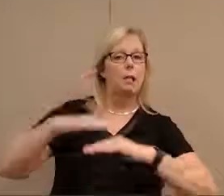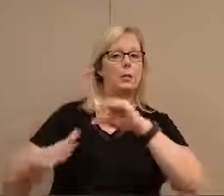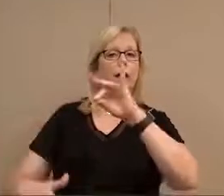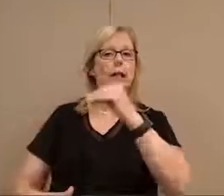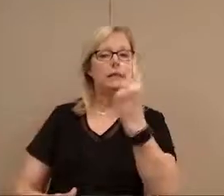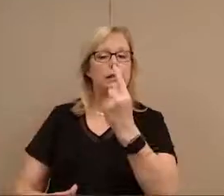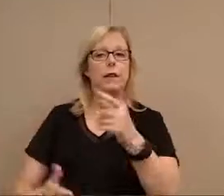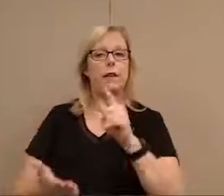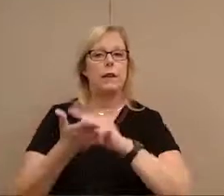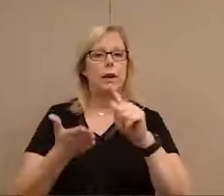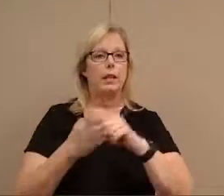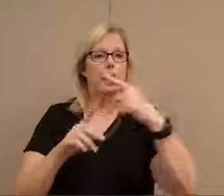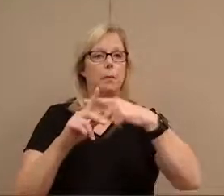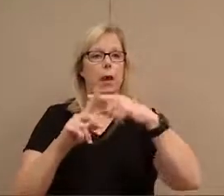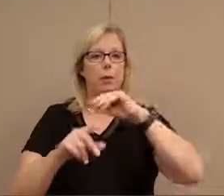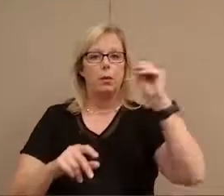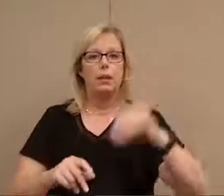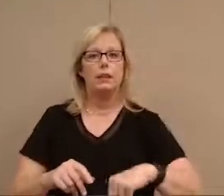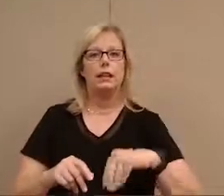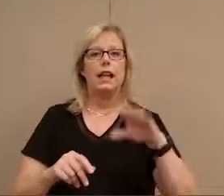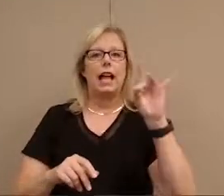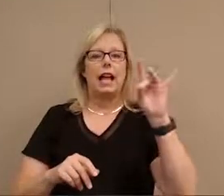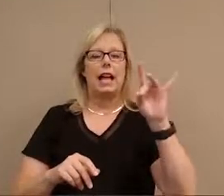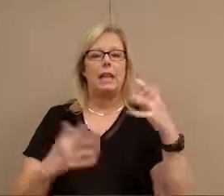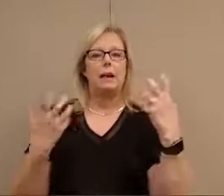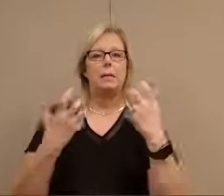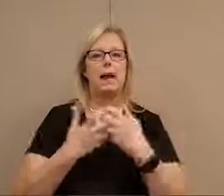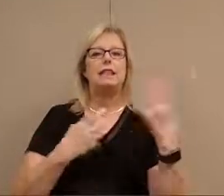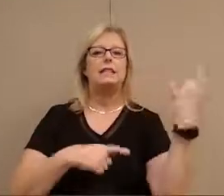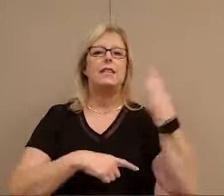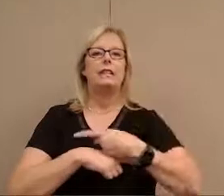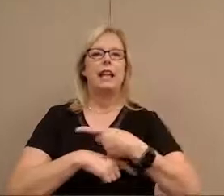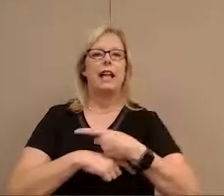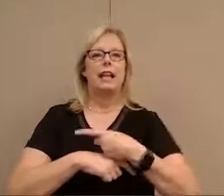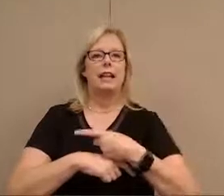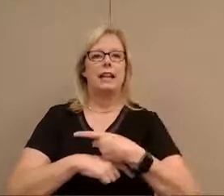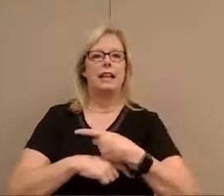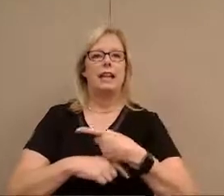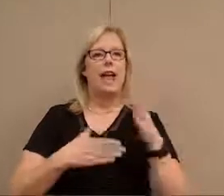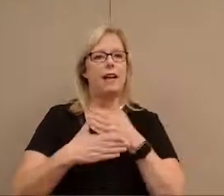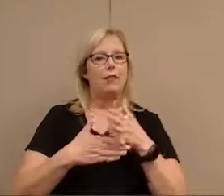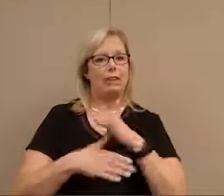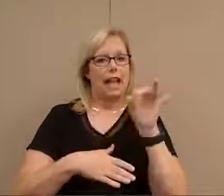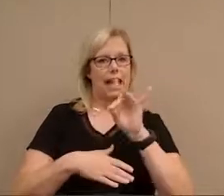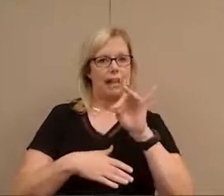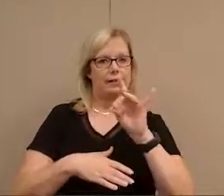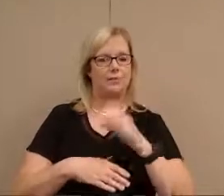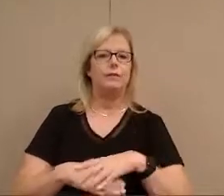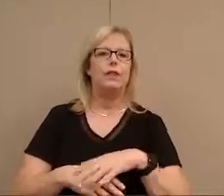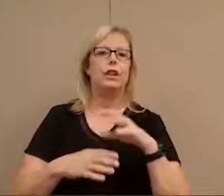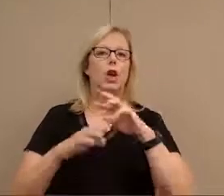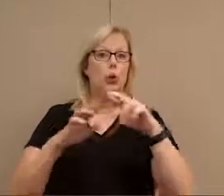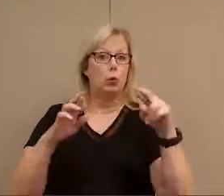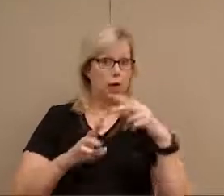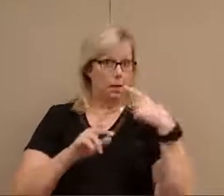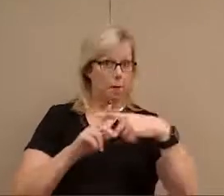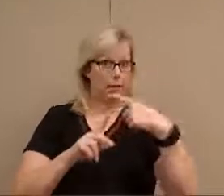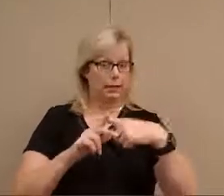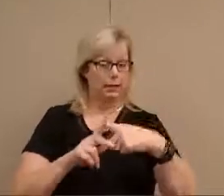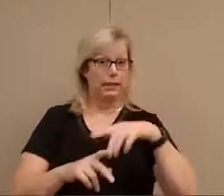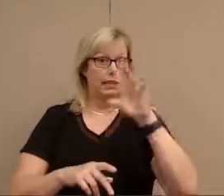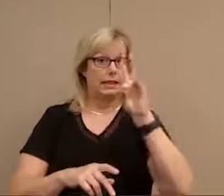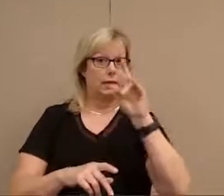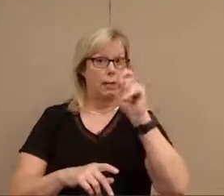county positivity rate is at 8, with a match at a 7-day rolling average of 8. Regional positivity as of July the 11th was